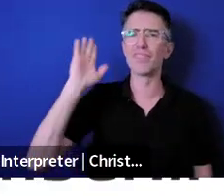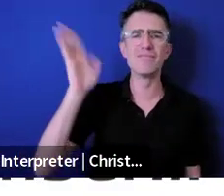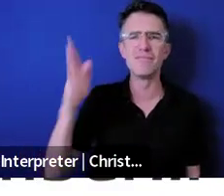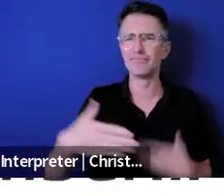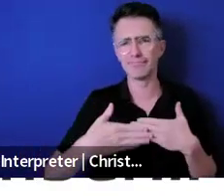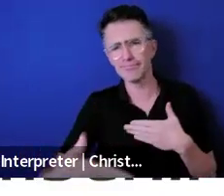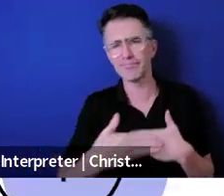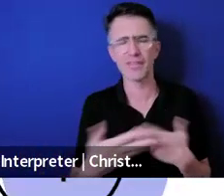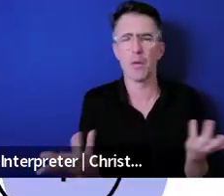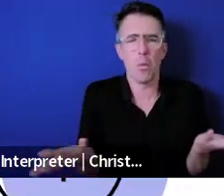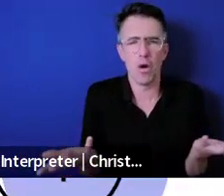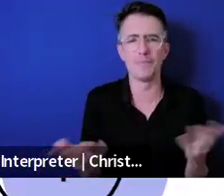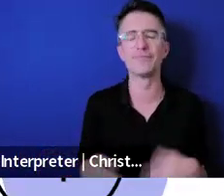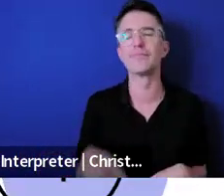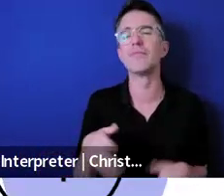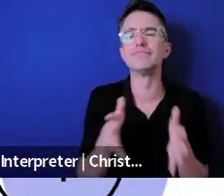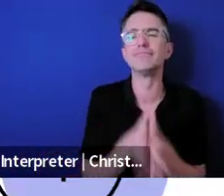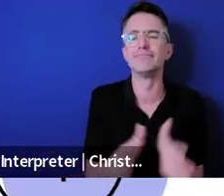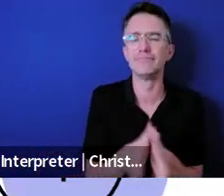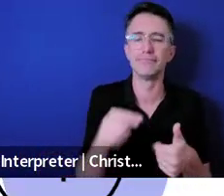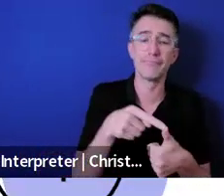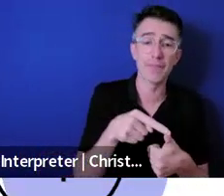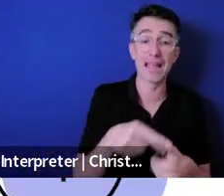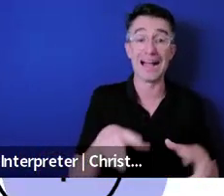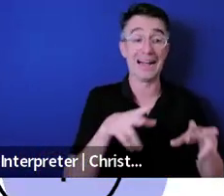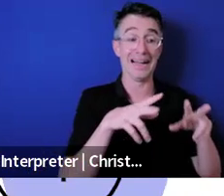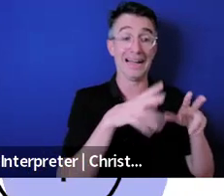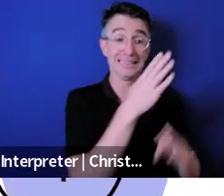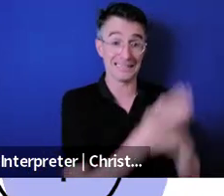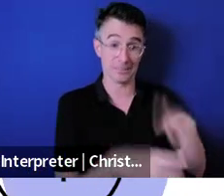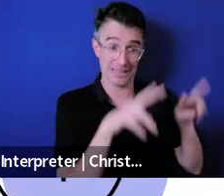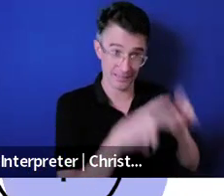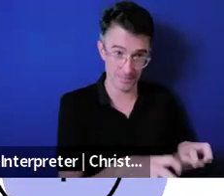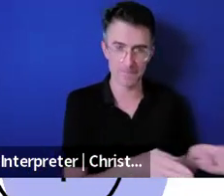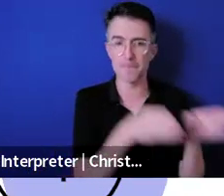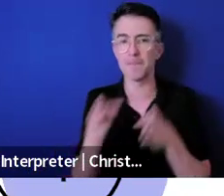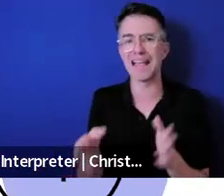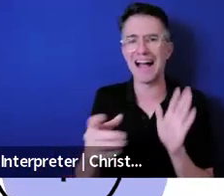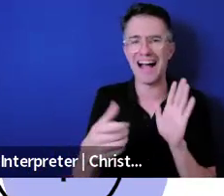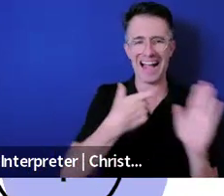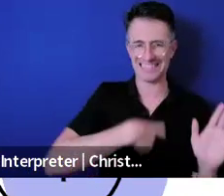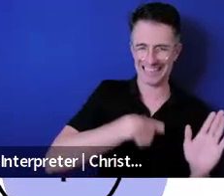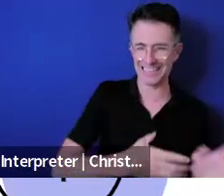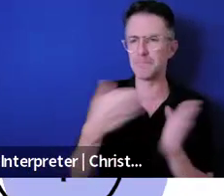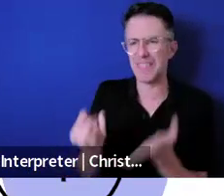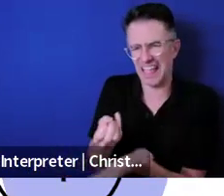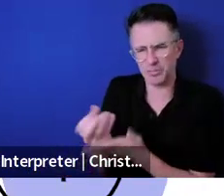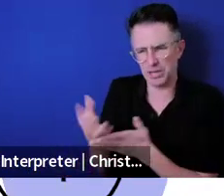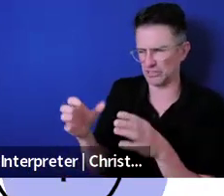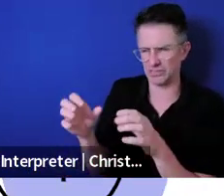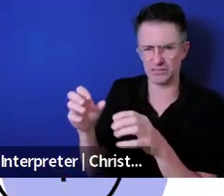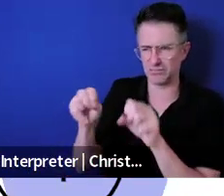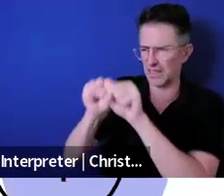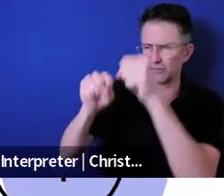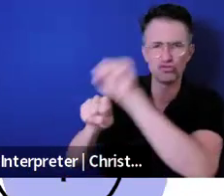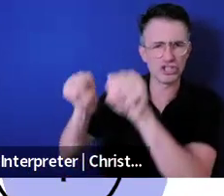disability assessment, identification, and information management for the social protection. And you can also